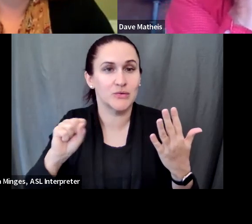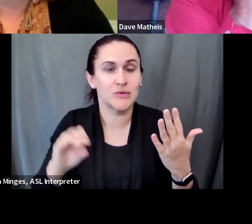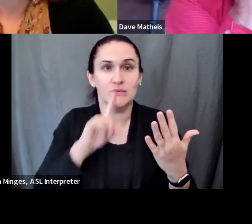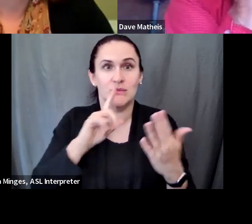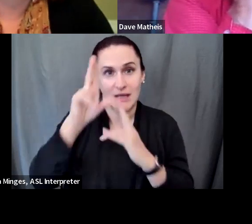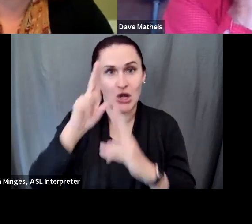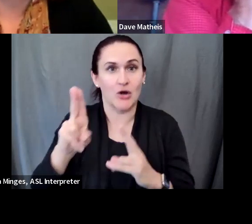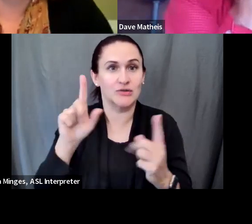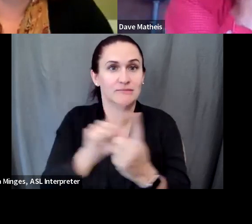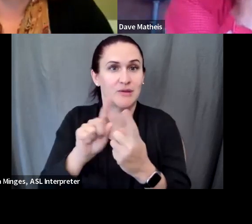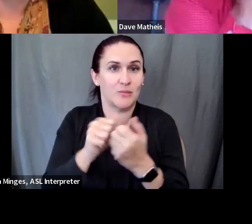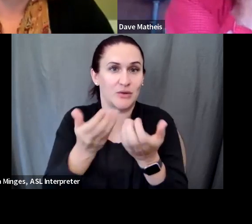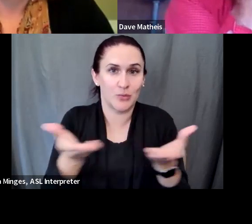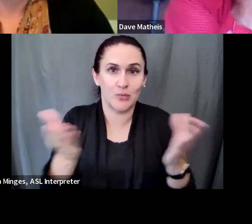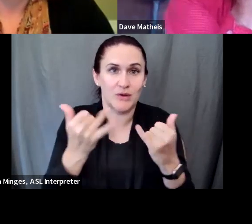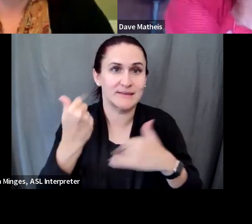meet with each of you today.